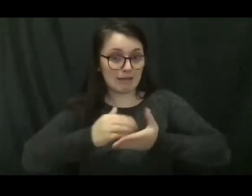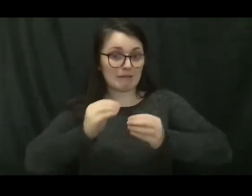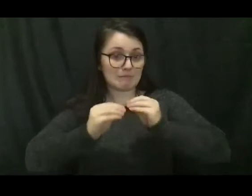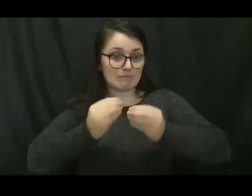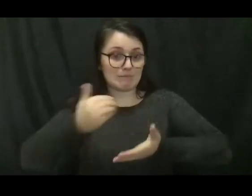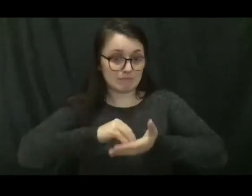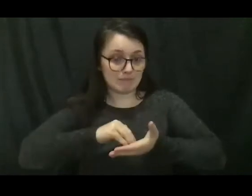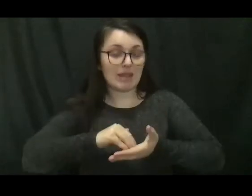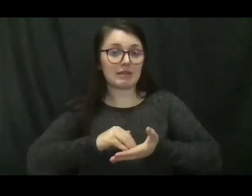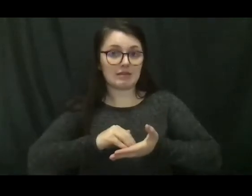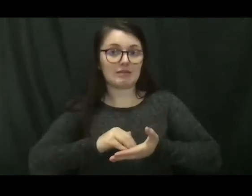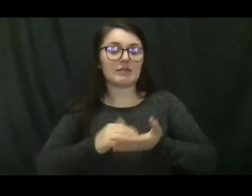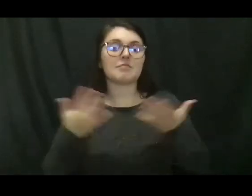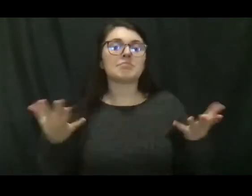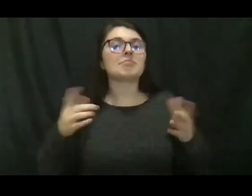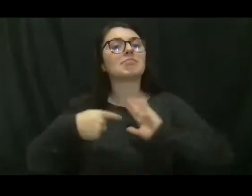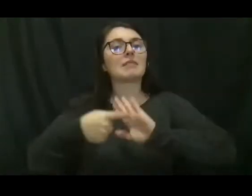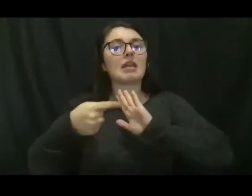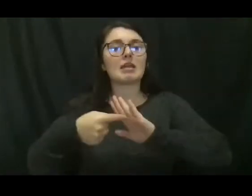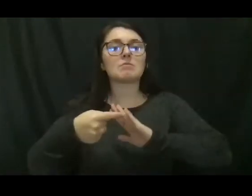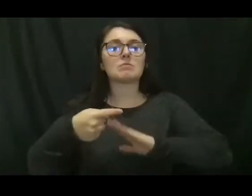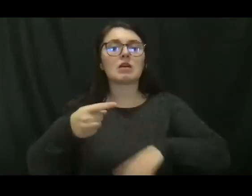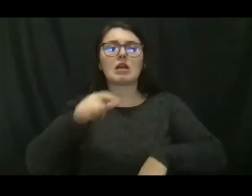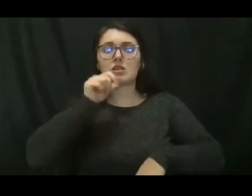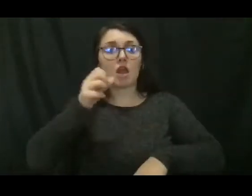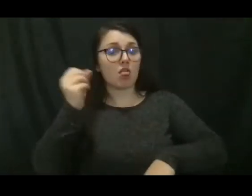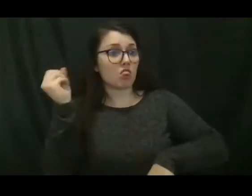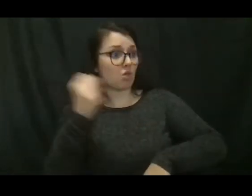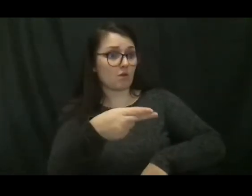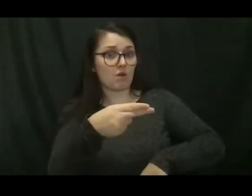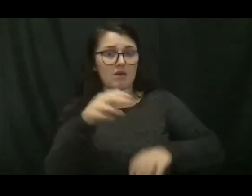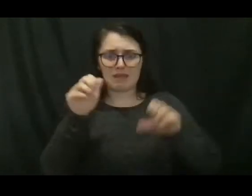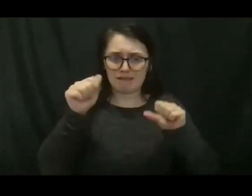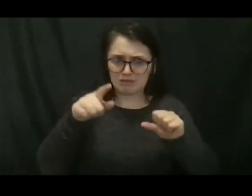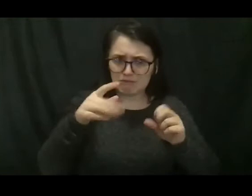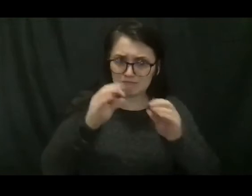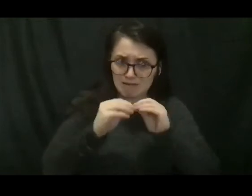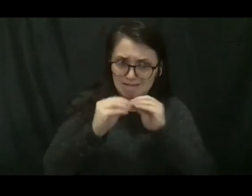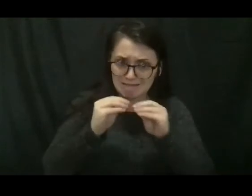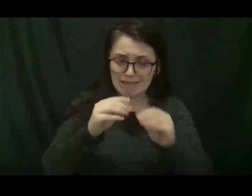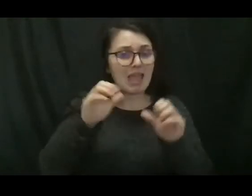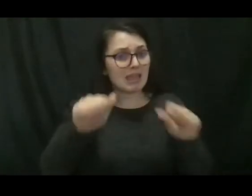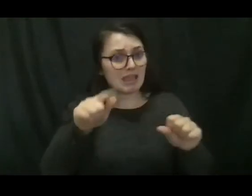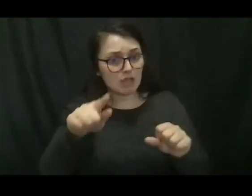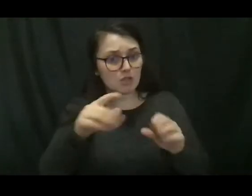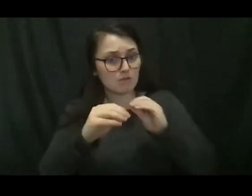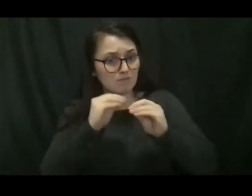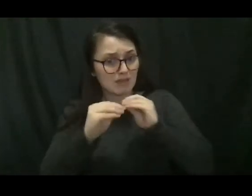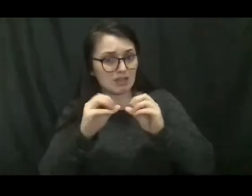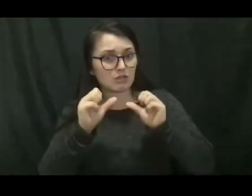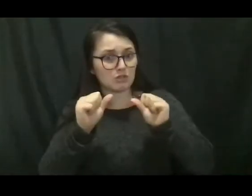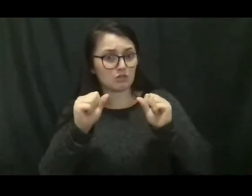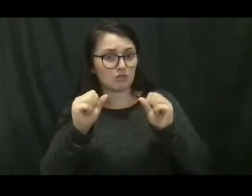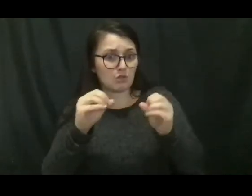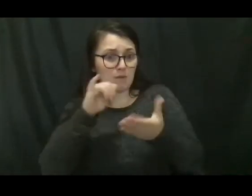So instead of just throwing something away, can you fix it? Can it you fix it so that it lives on and